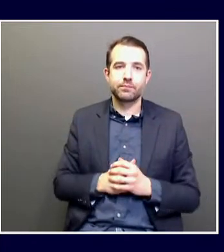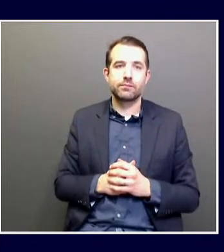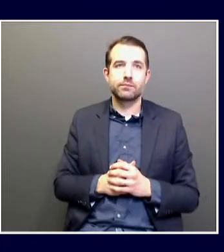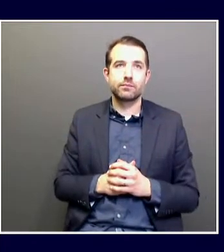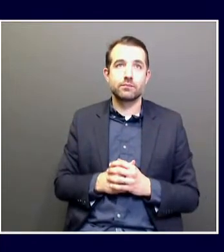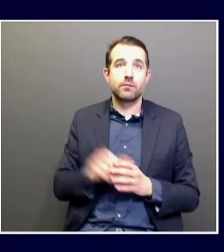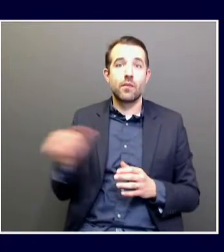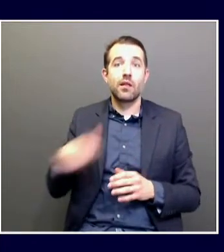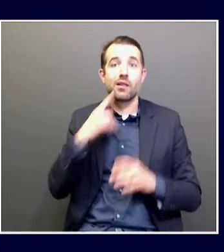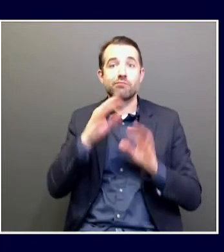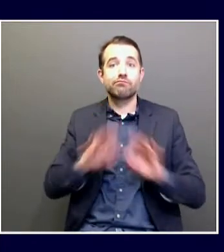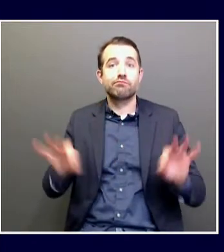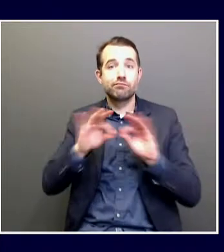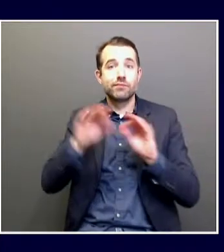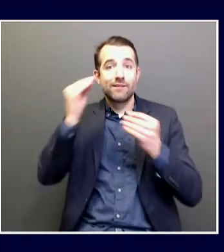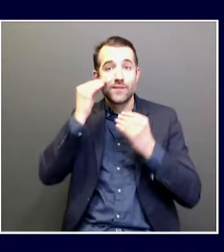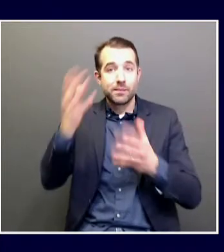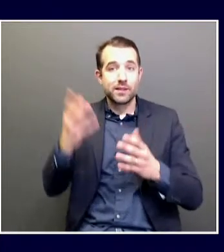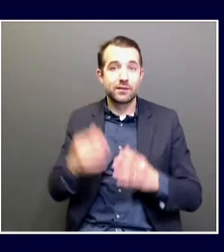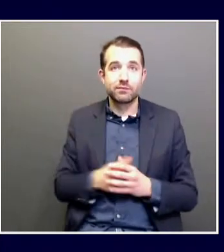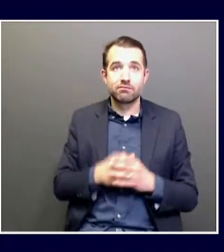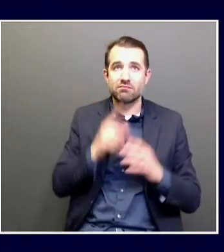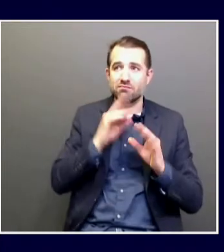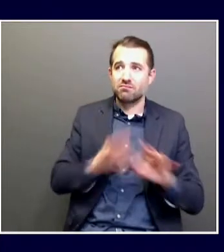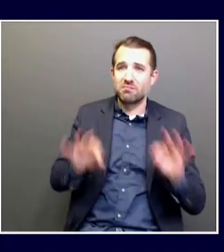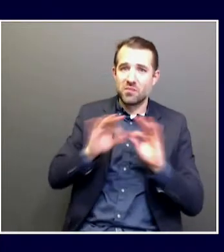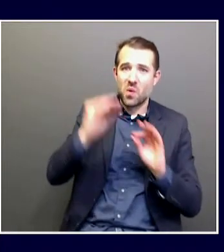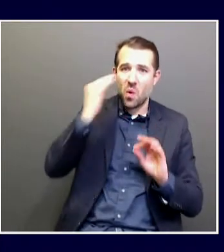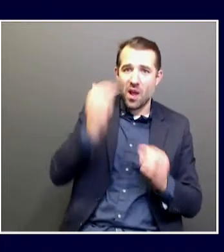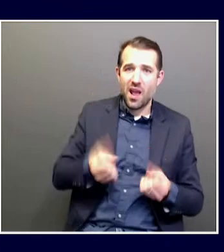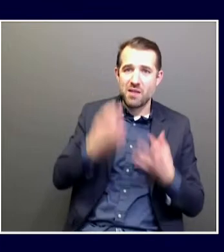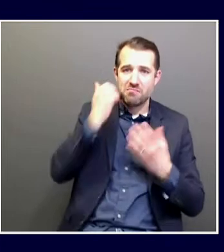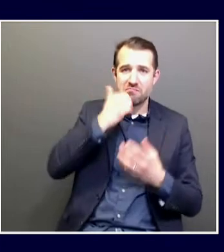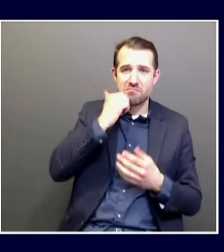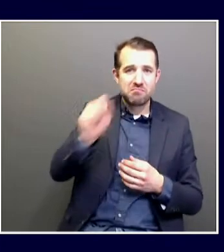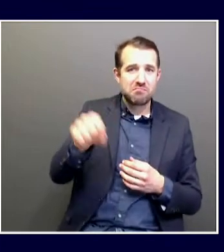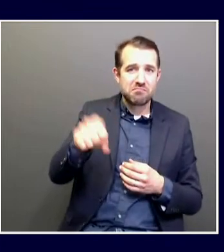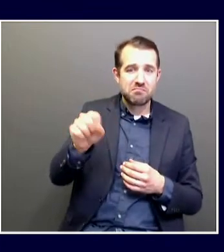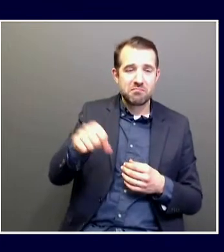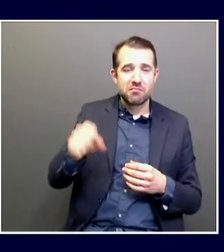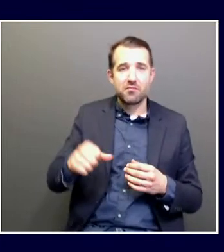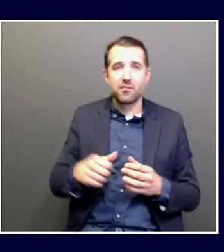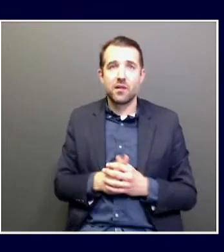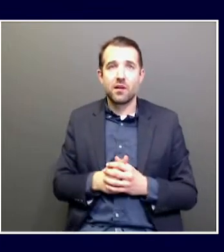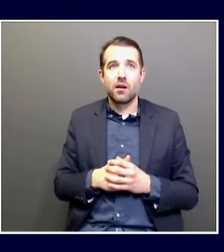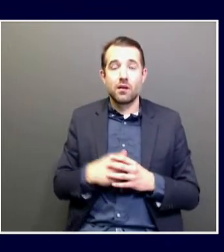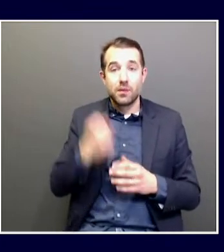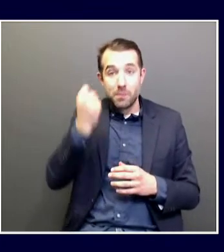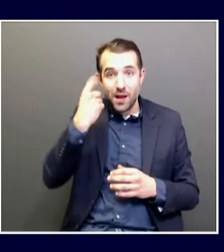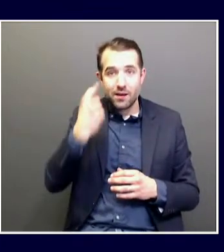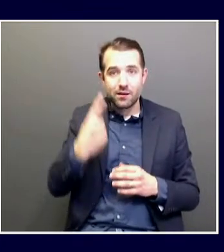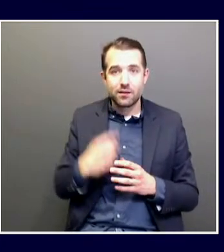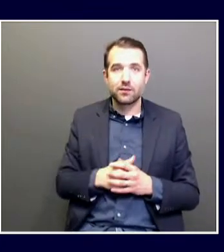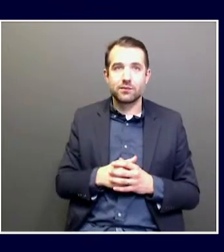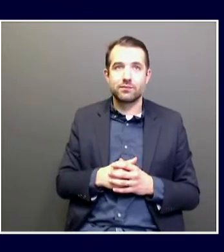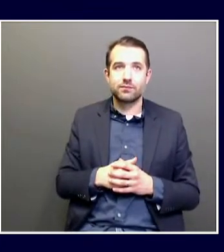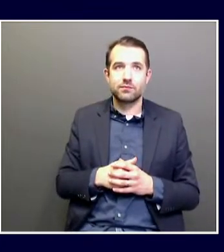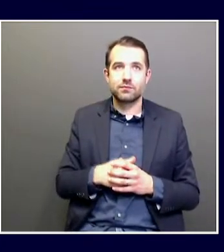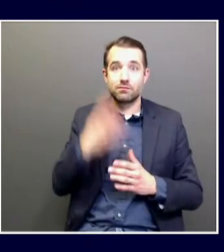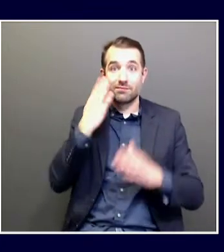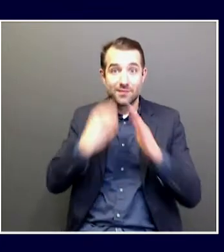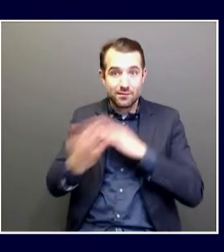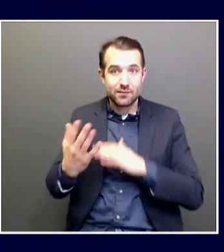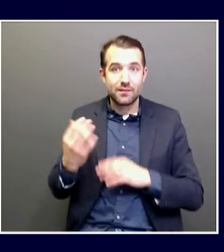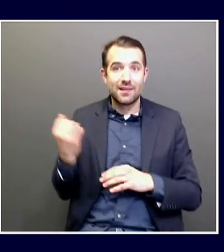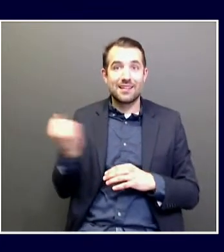although it's important to know what these case counts are, the ones that we think, so first of all, they are reported on Saturday, but they're not reported